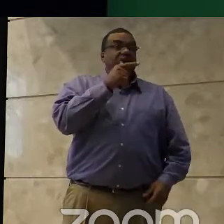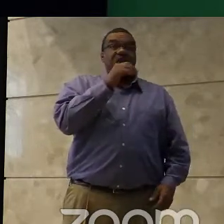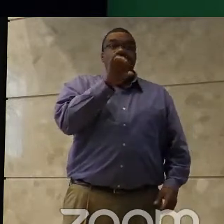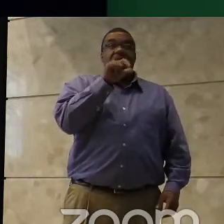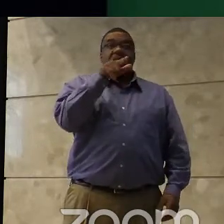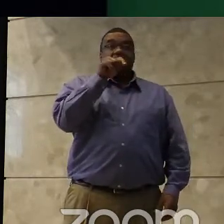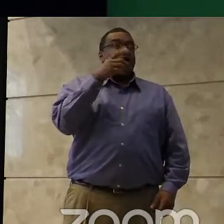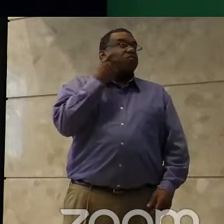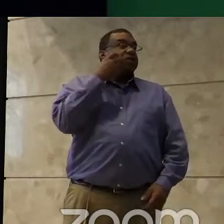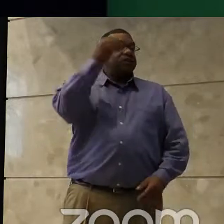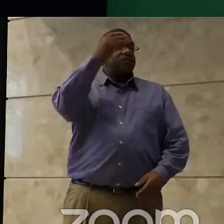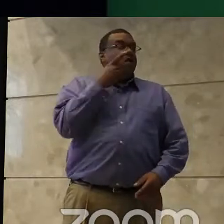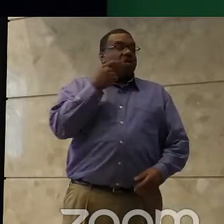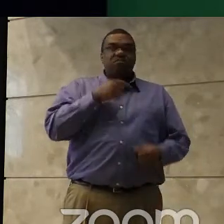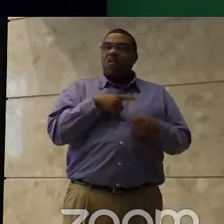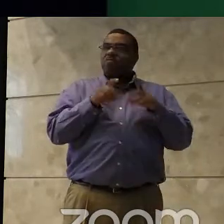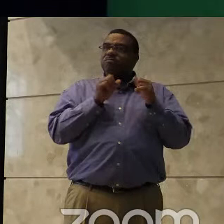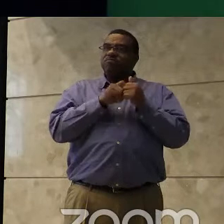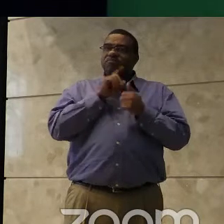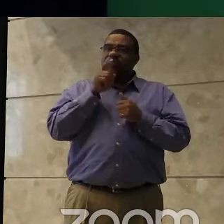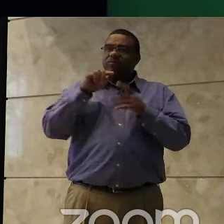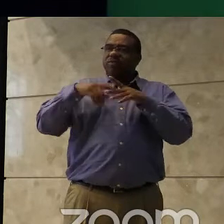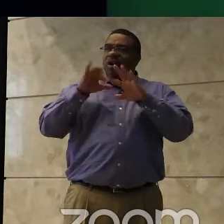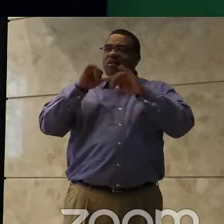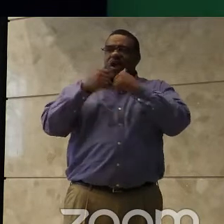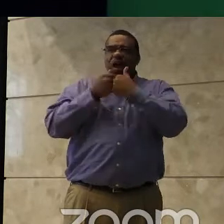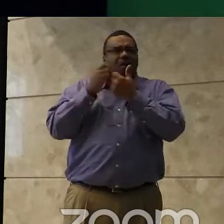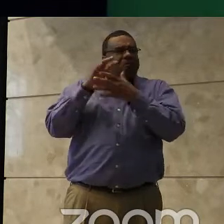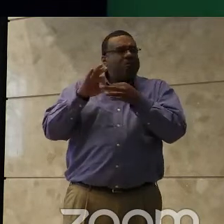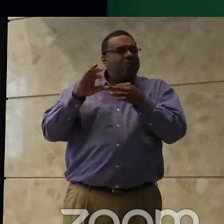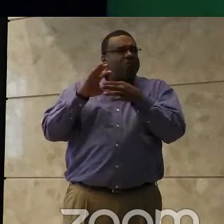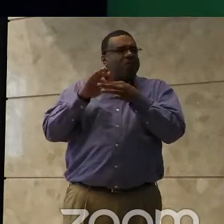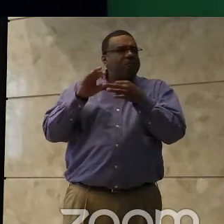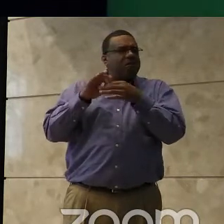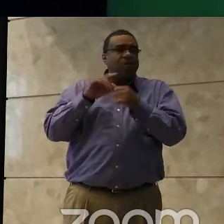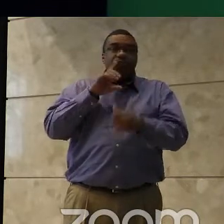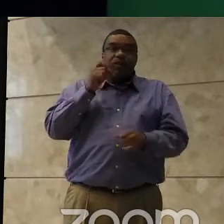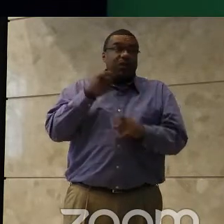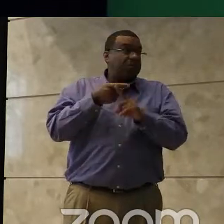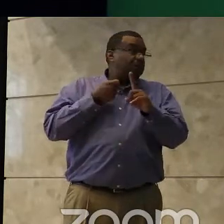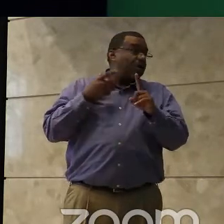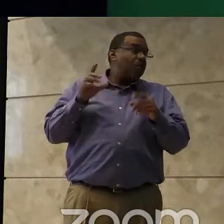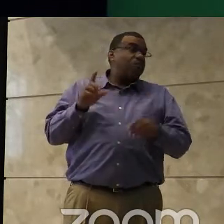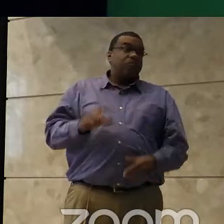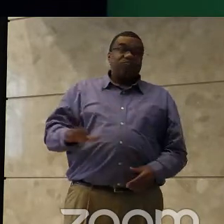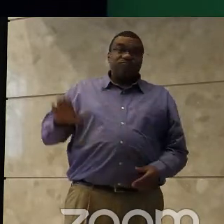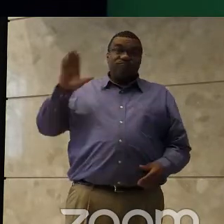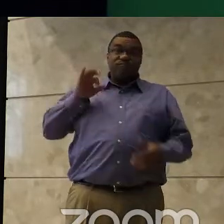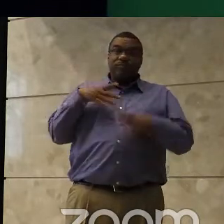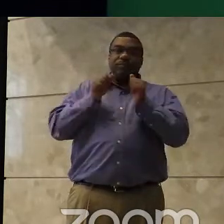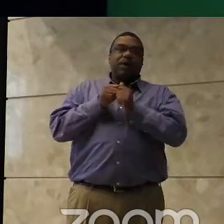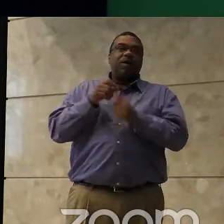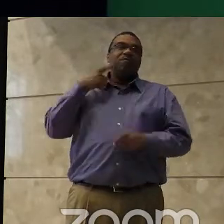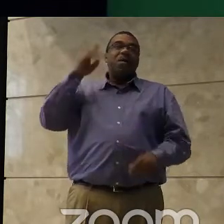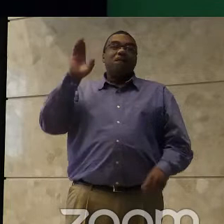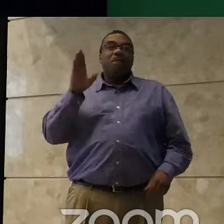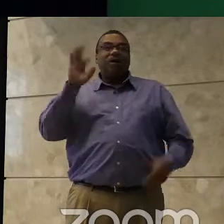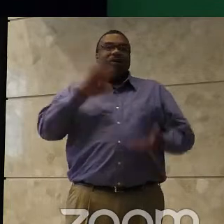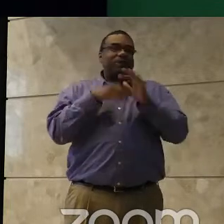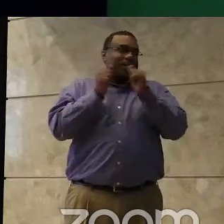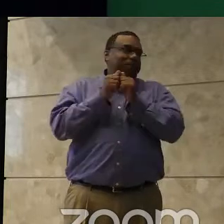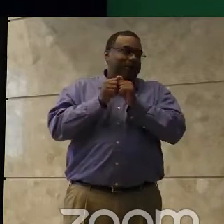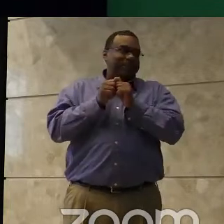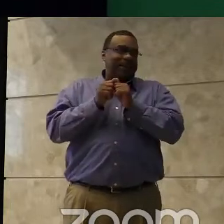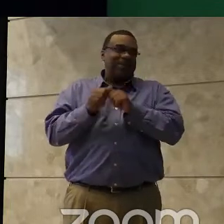State. I begin with a story. You know, I am from Baltimore, which is the Upper